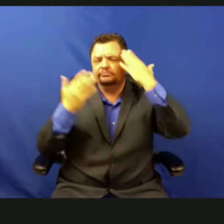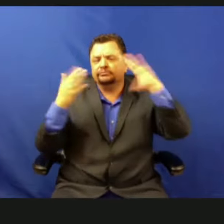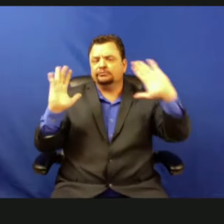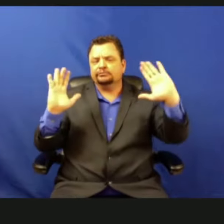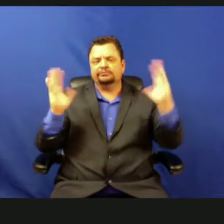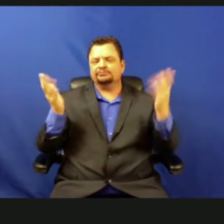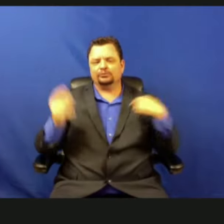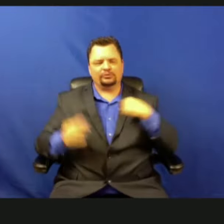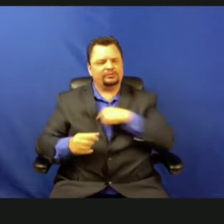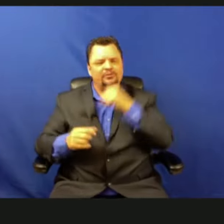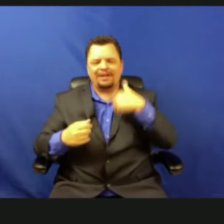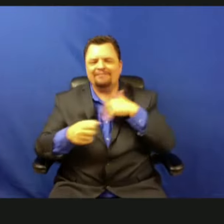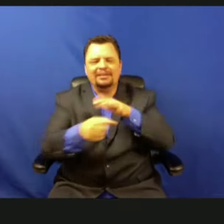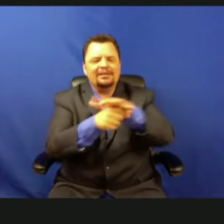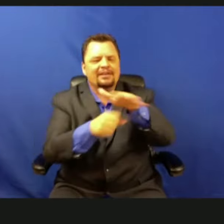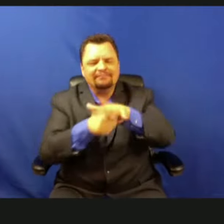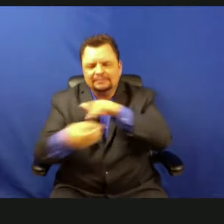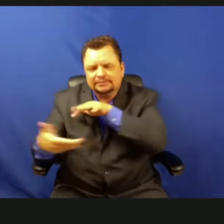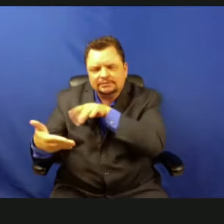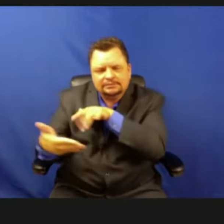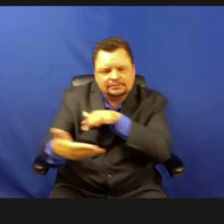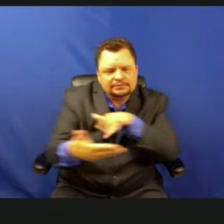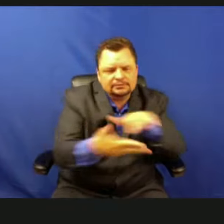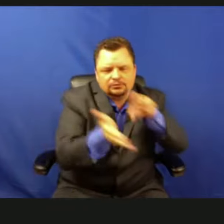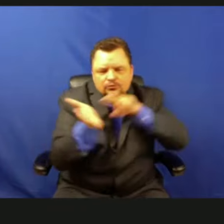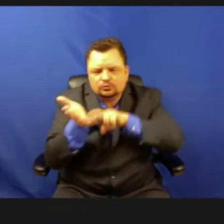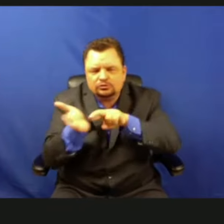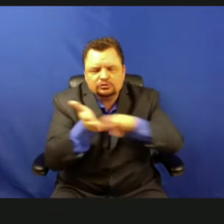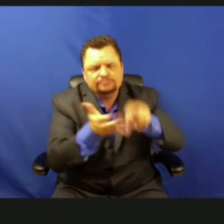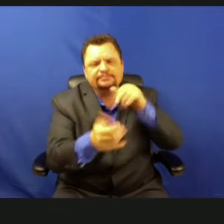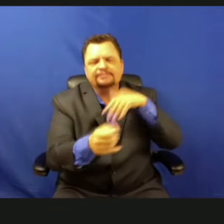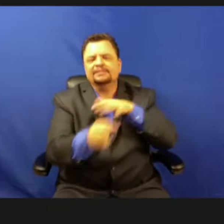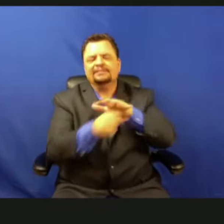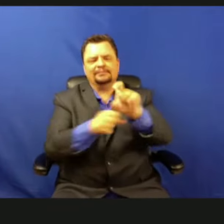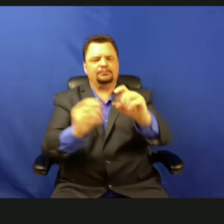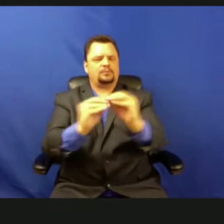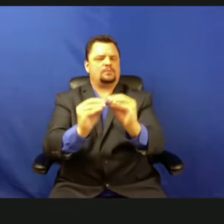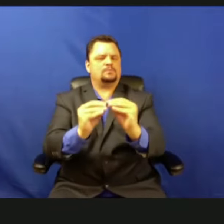Our next and final question will be from Univision. Go ahead, Univision.